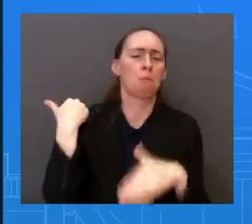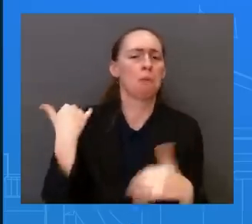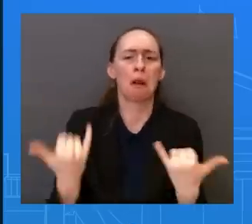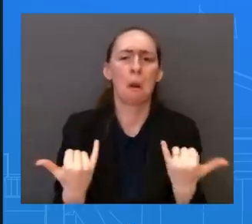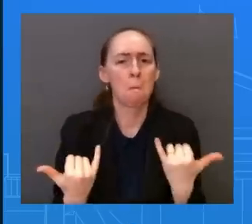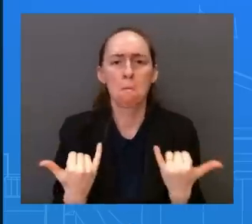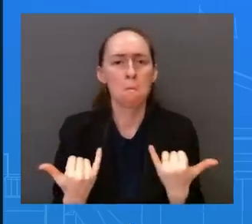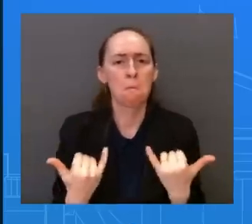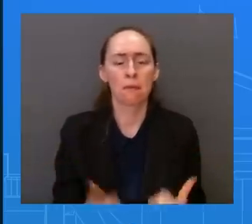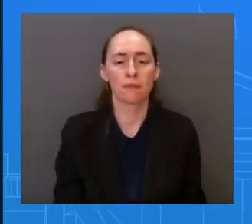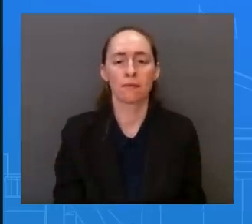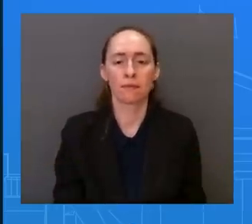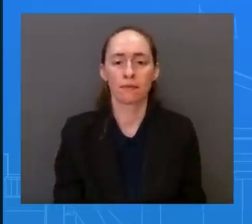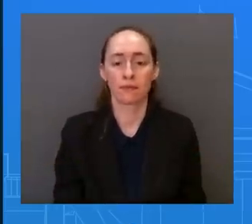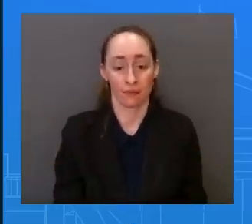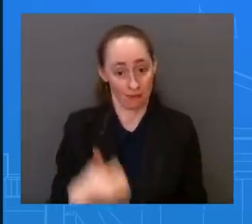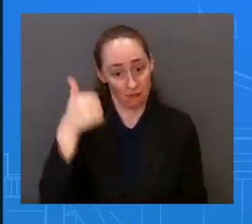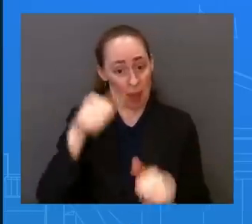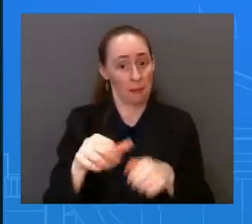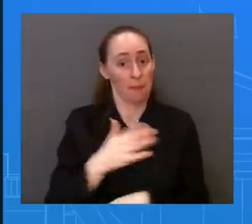when I came to this podium.